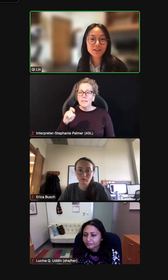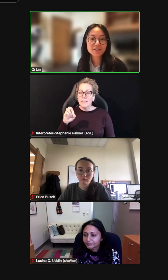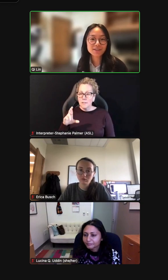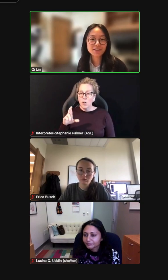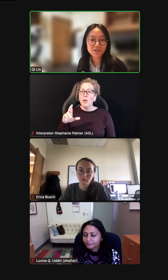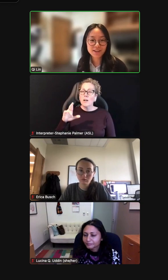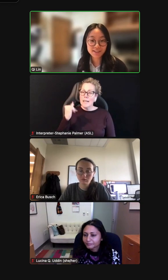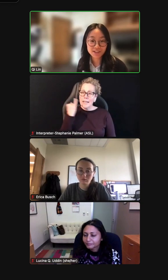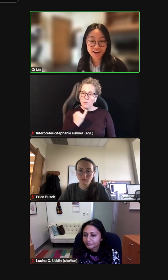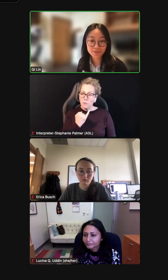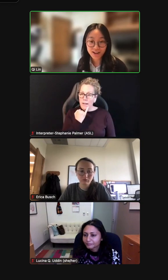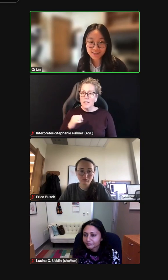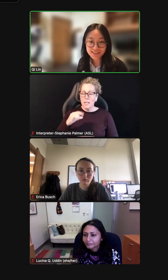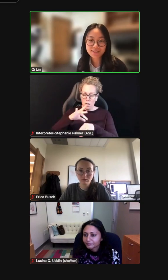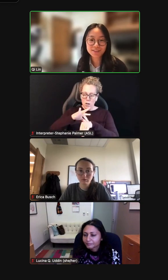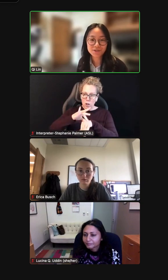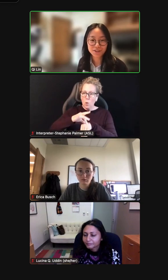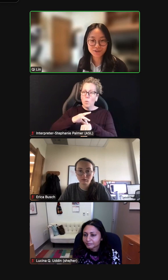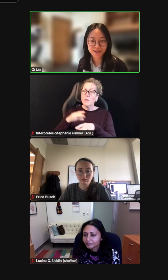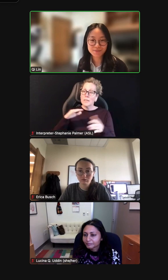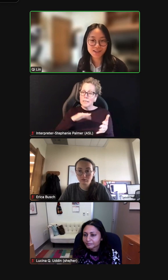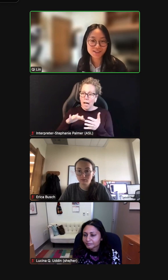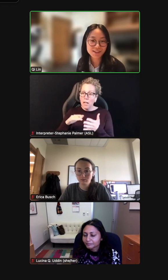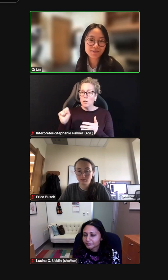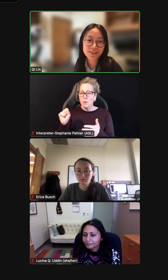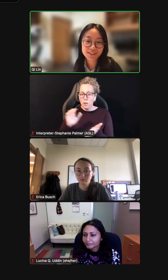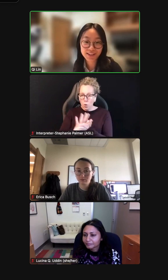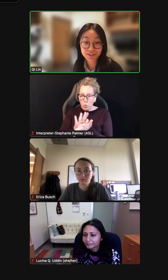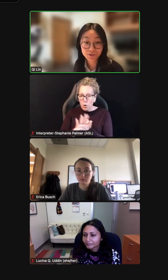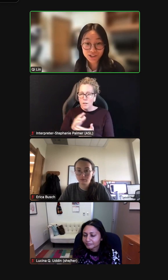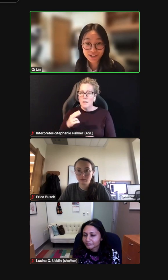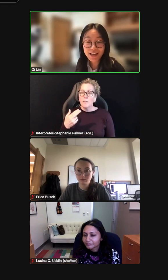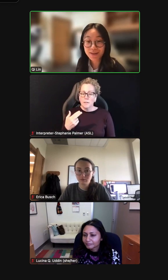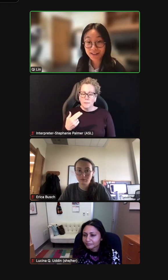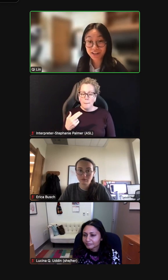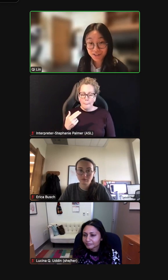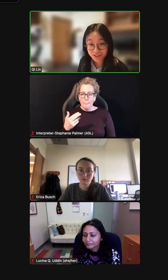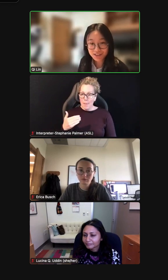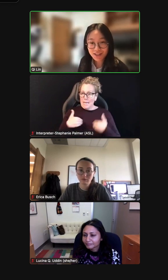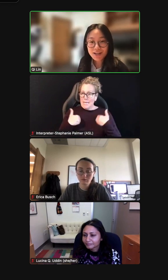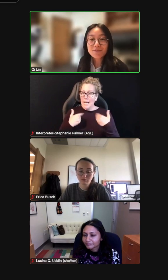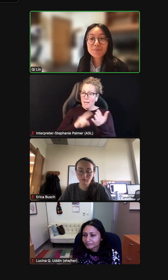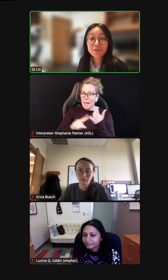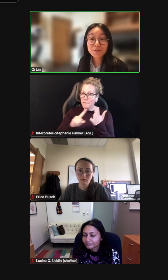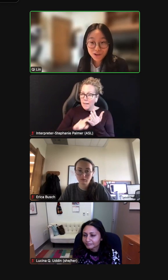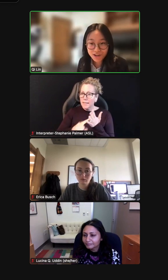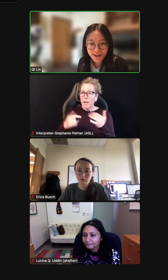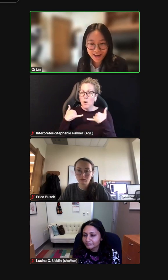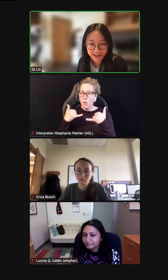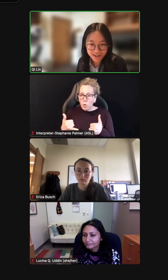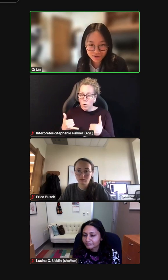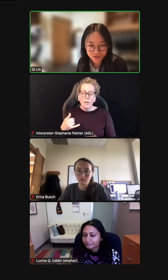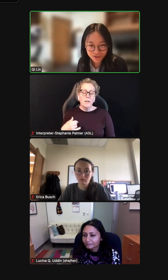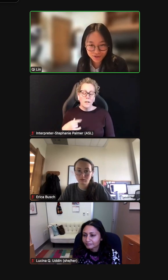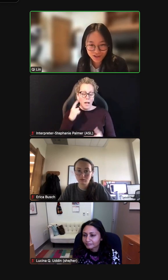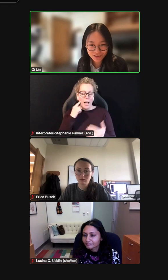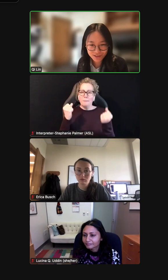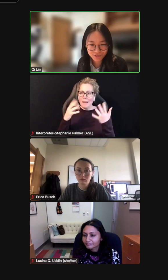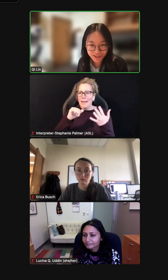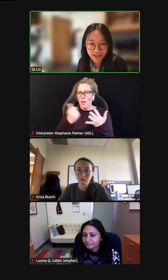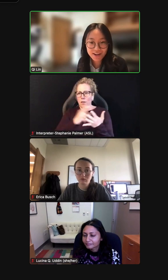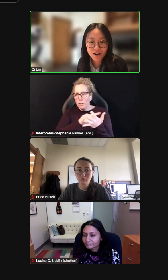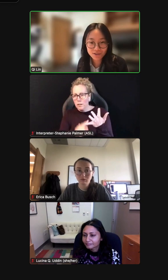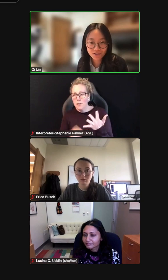Award, the US URN Prize, the OHBM Young Investigator Award, and many others. Before I hand it over to